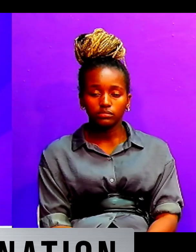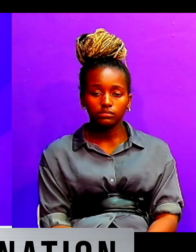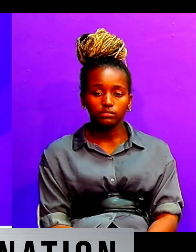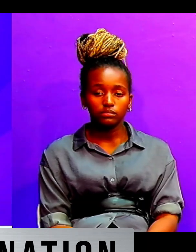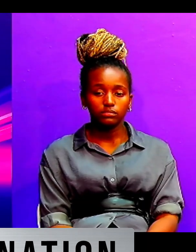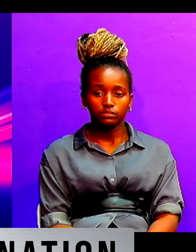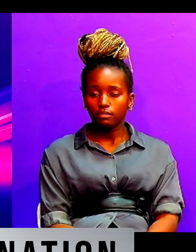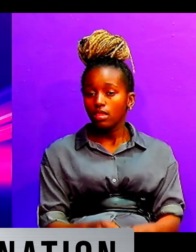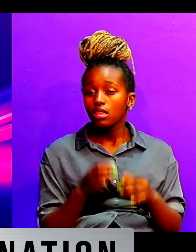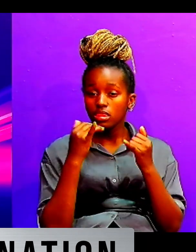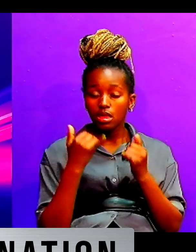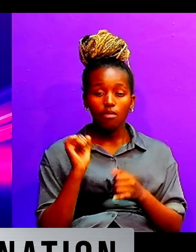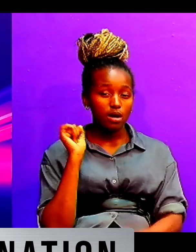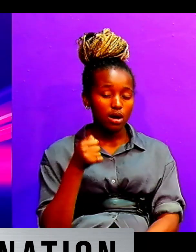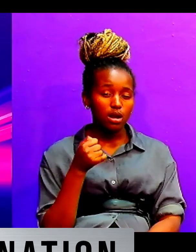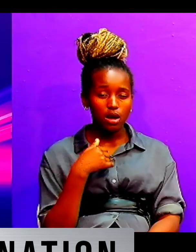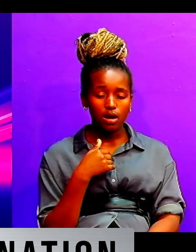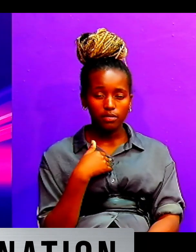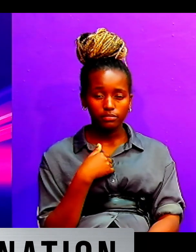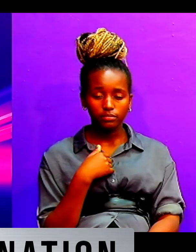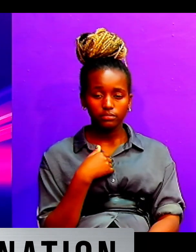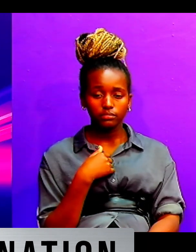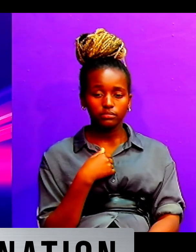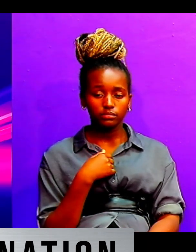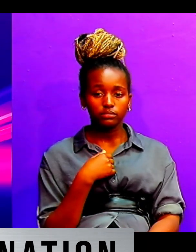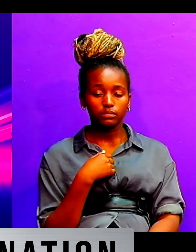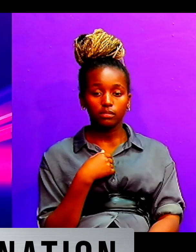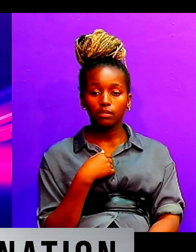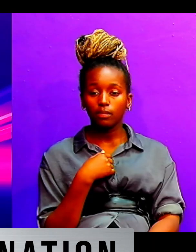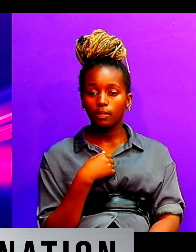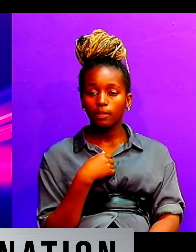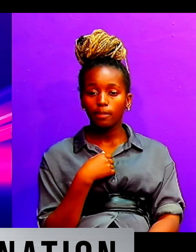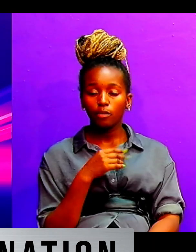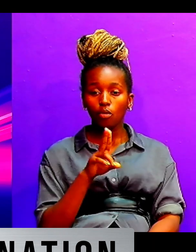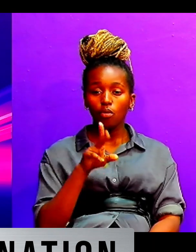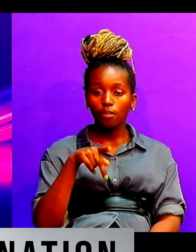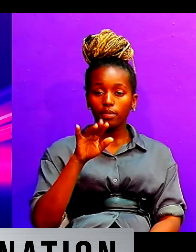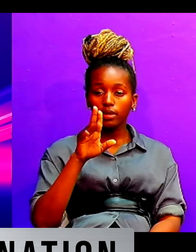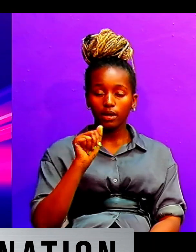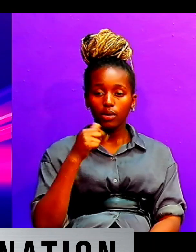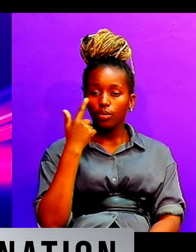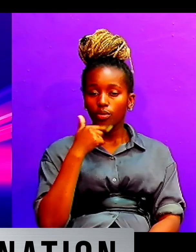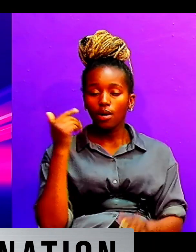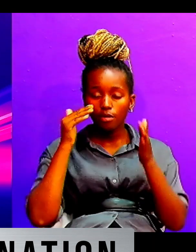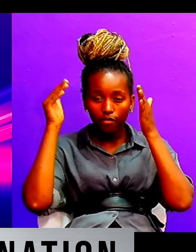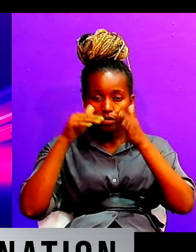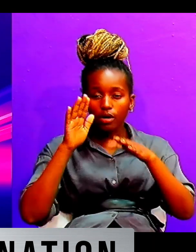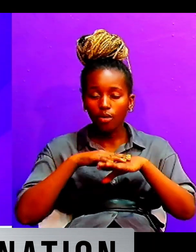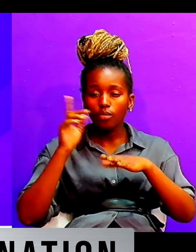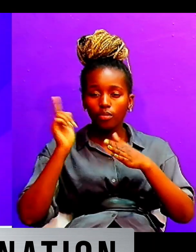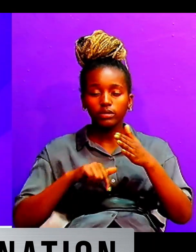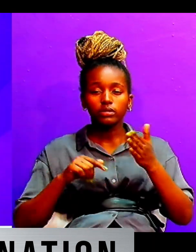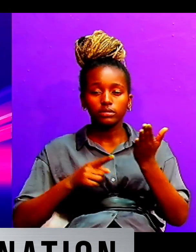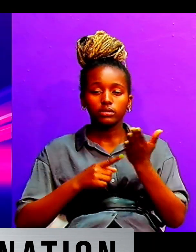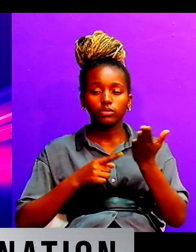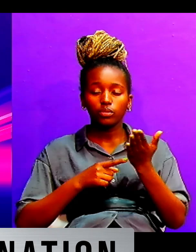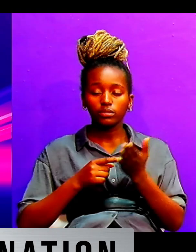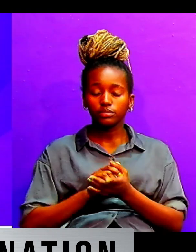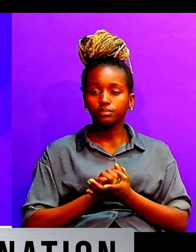we have the receipts. And you see, for like UPIA, you know, mambo na technology. Yes. You've heard that